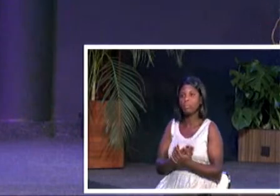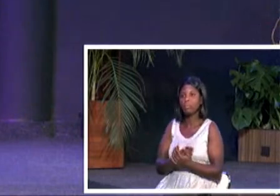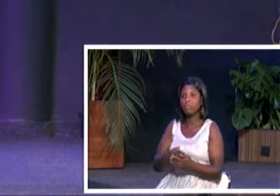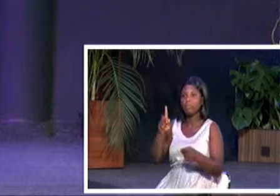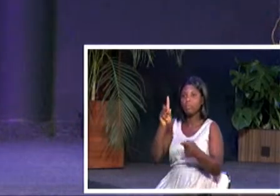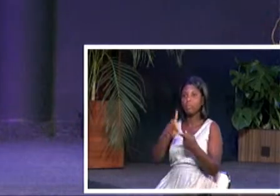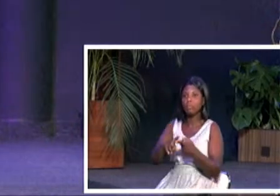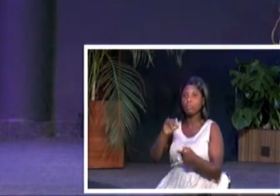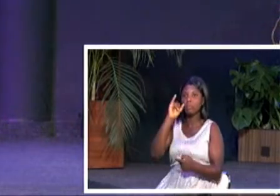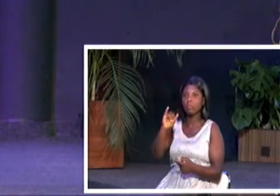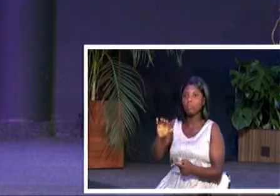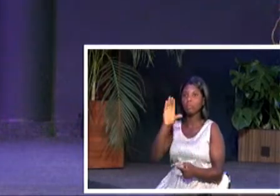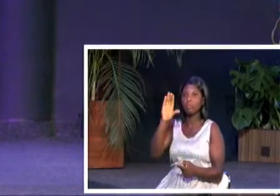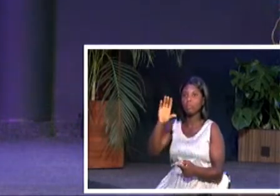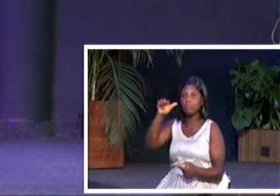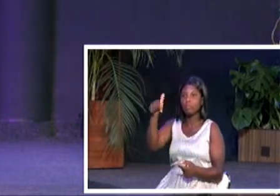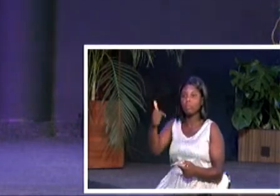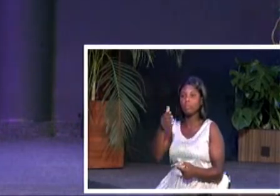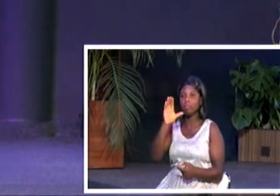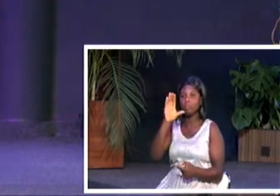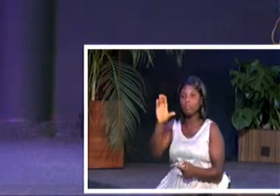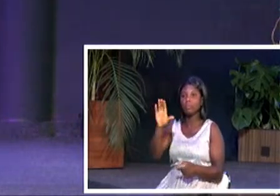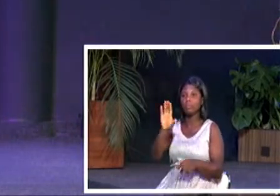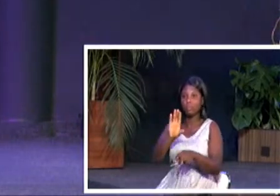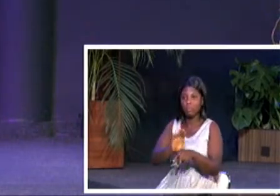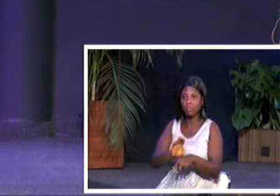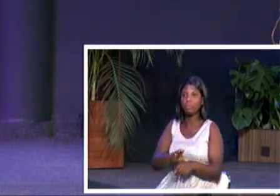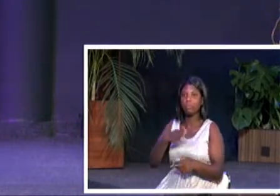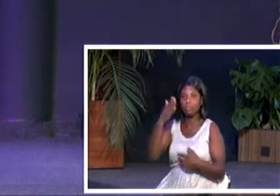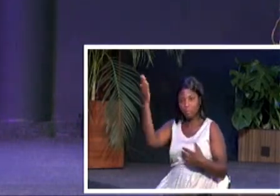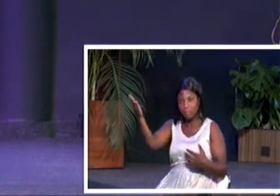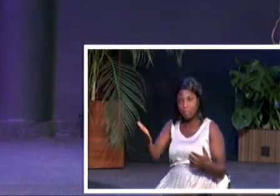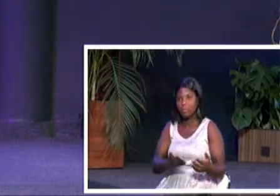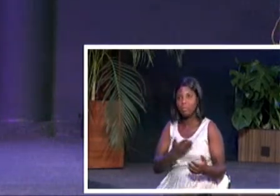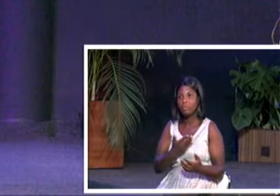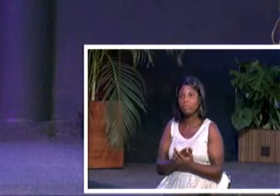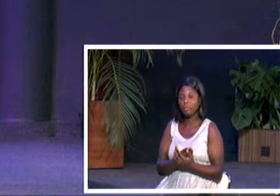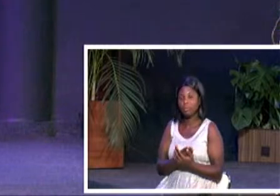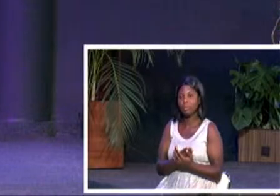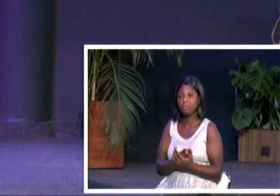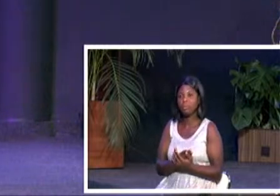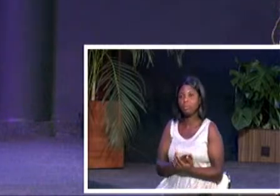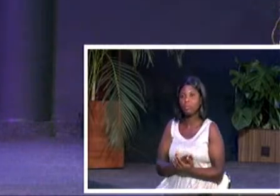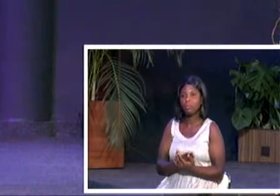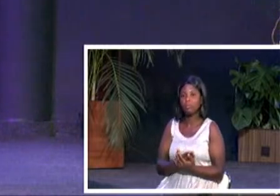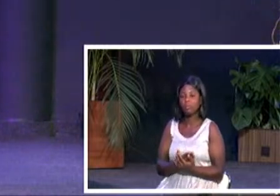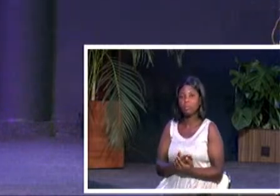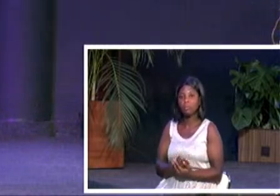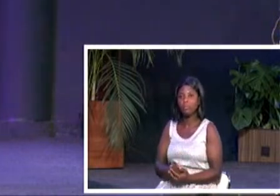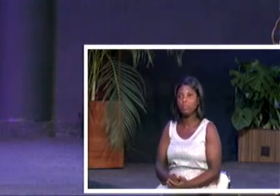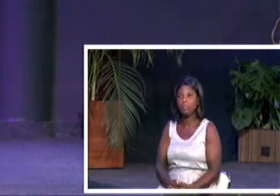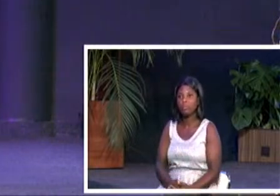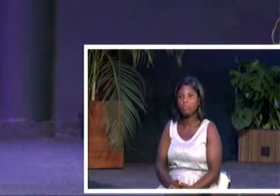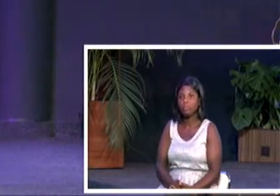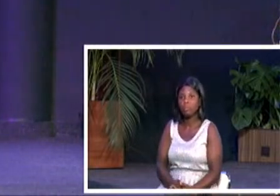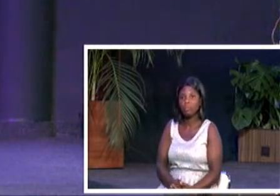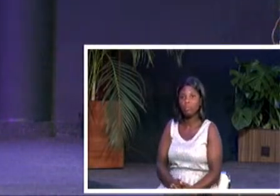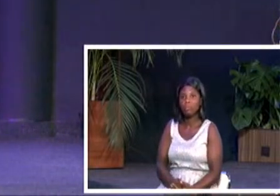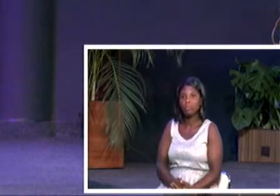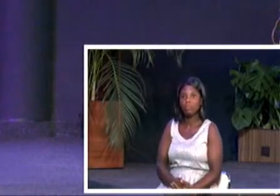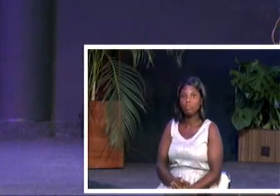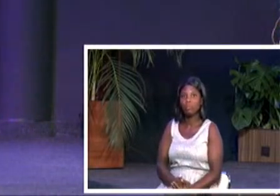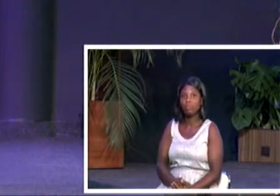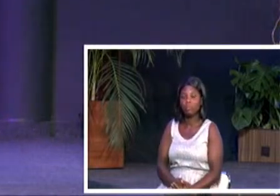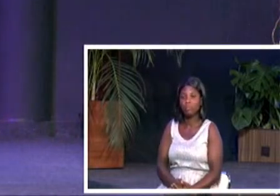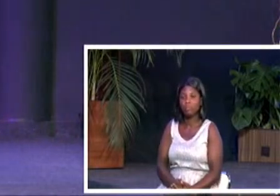ICGC, the New Wine Temple. Thank you for spending your evening with us, both in person and to our online